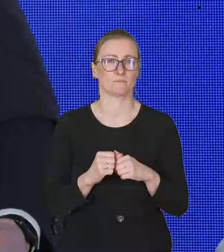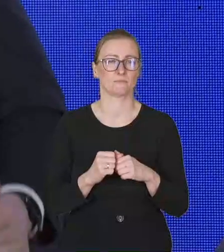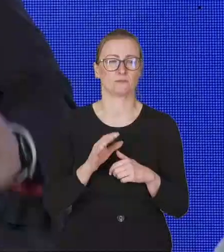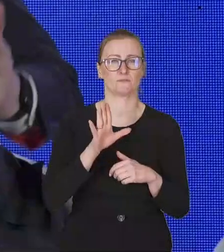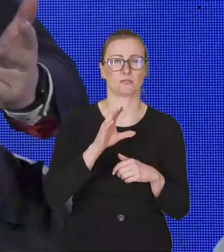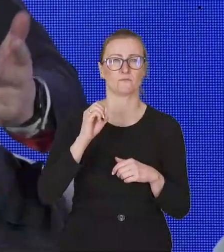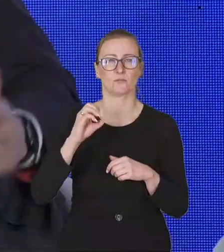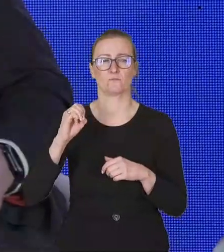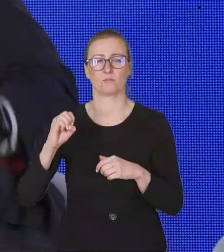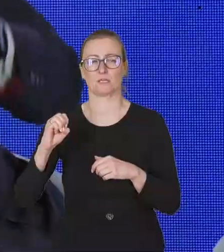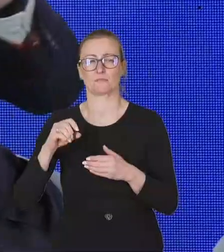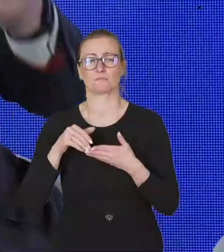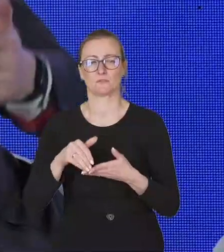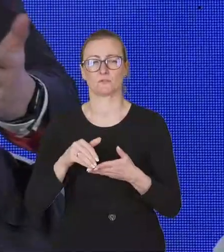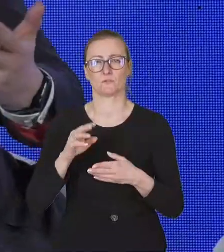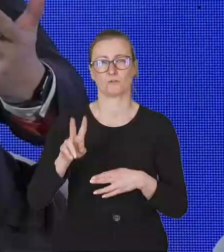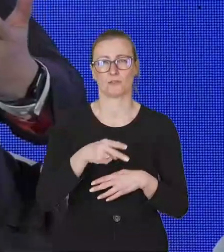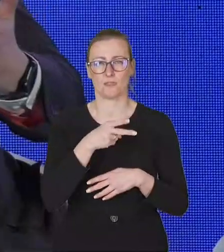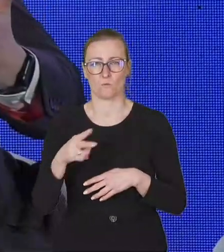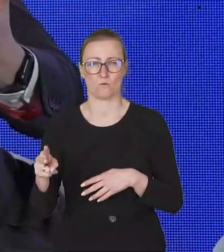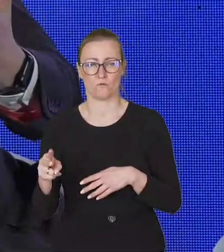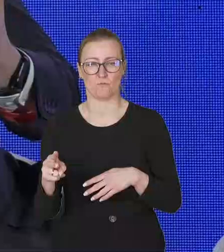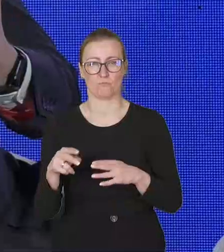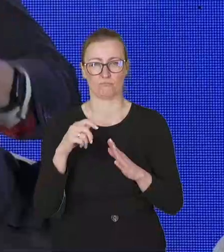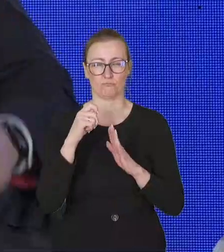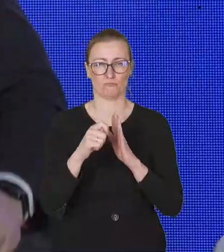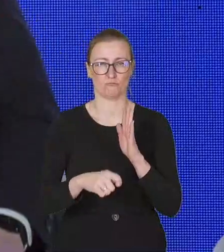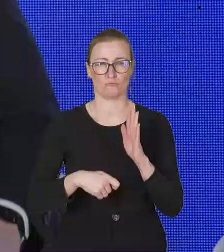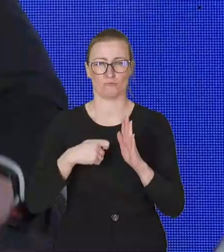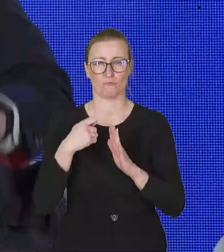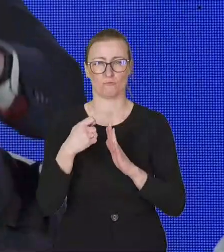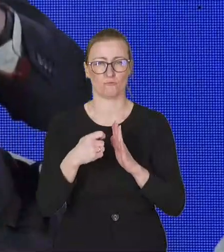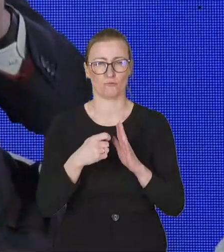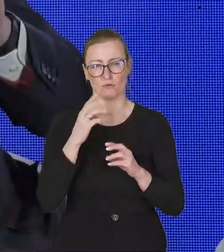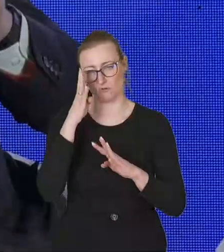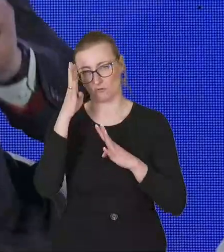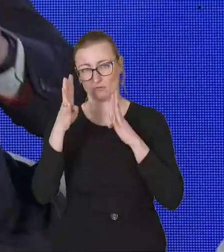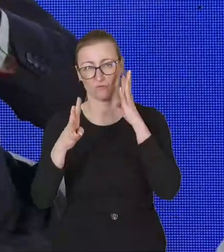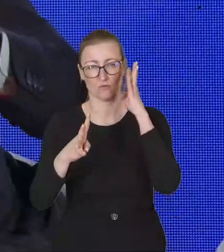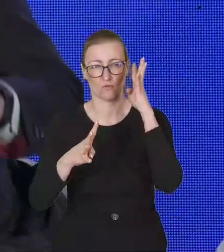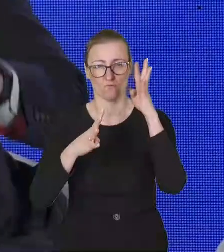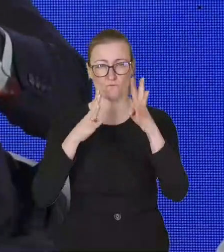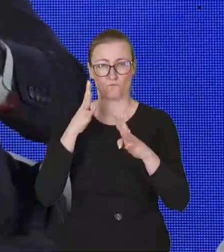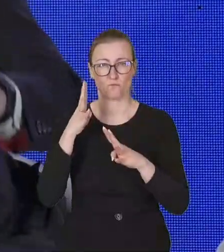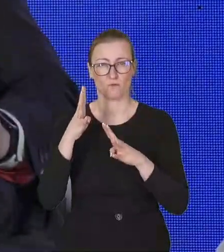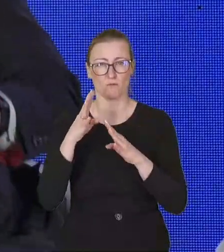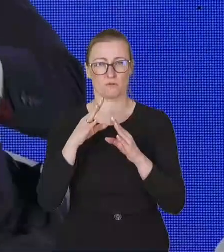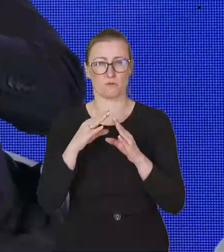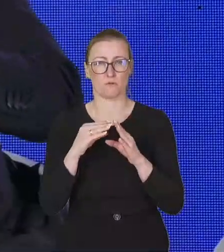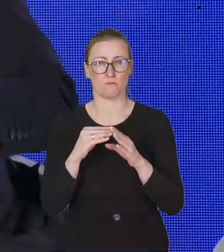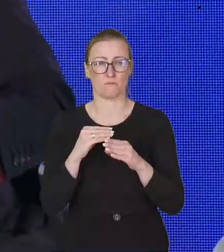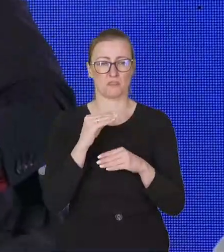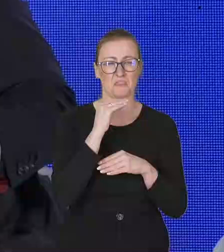Innovation Investments Instrument. I'm always hesitating because I'm getting these and these are doing exactly